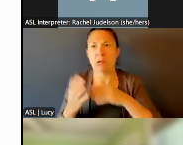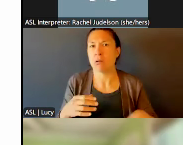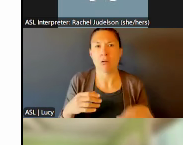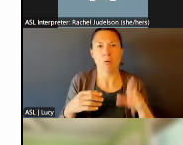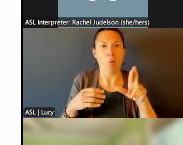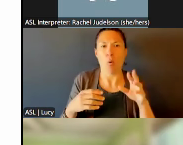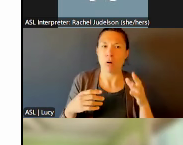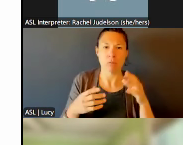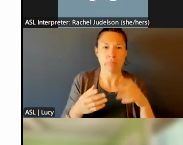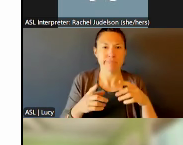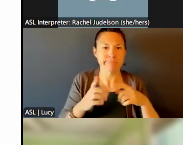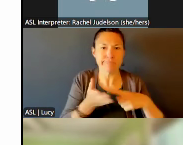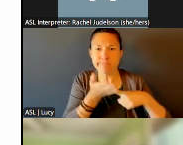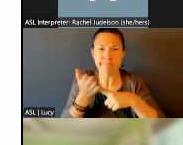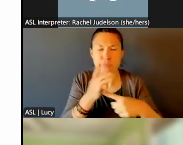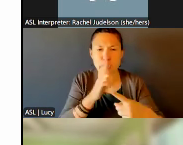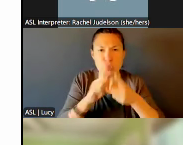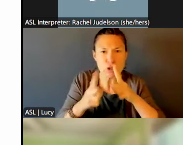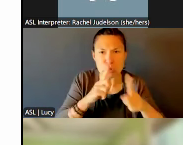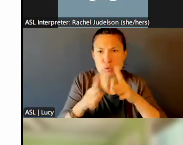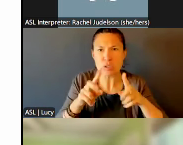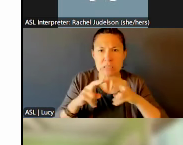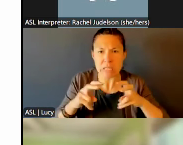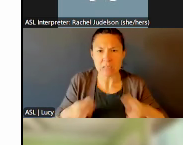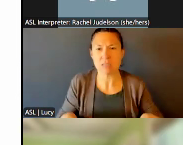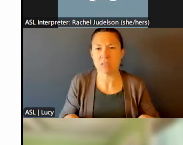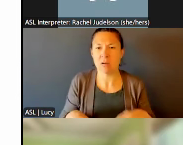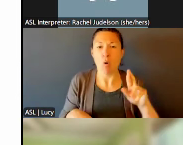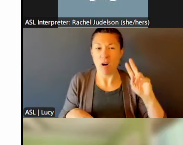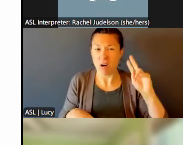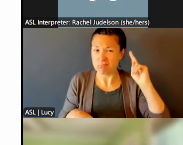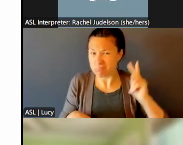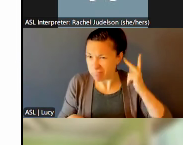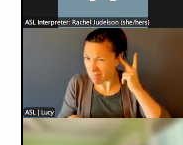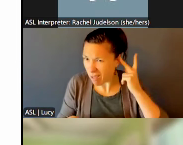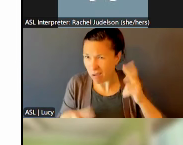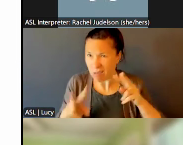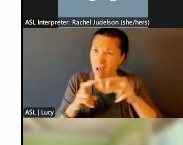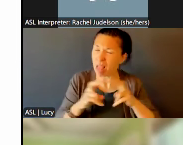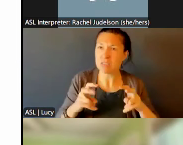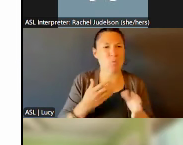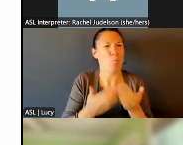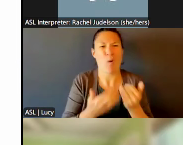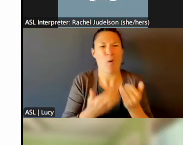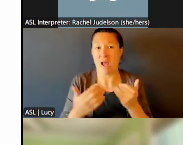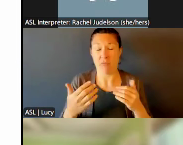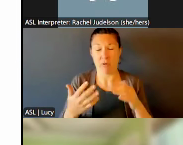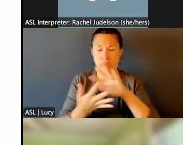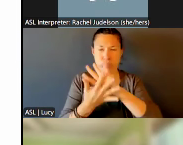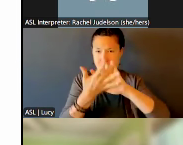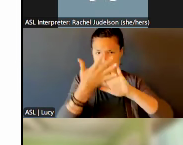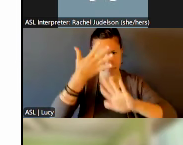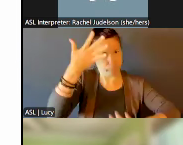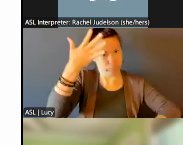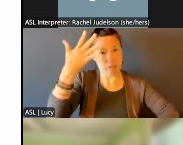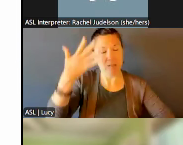really technical, like phonetic analysis and whatnot. All of that we think should be